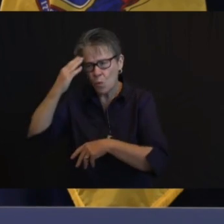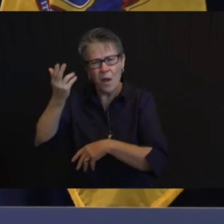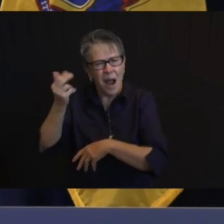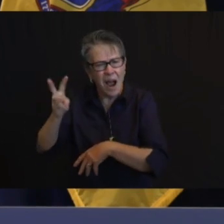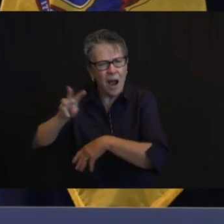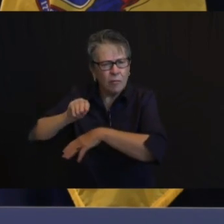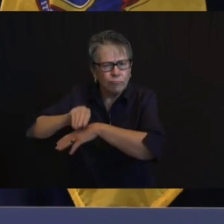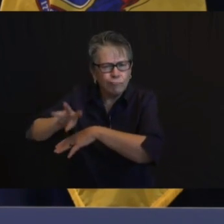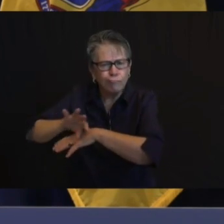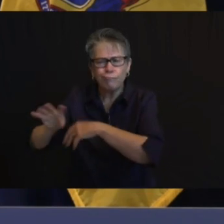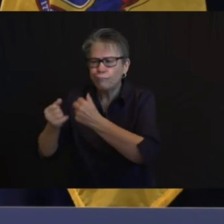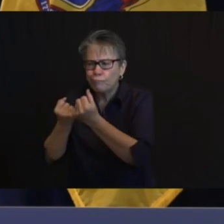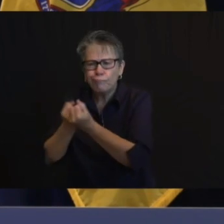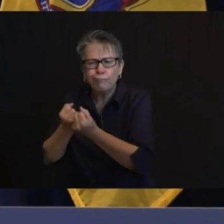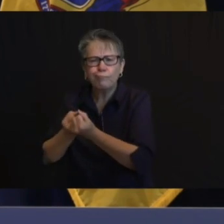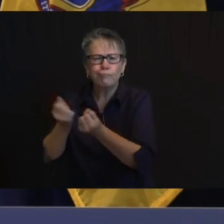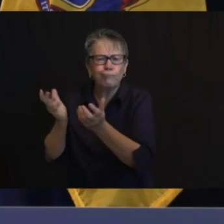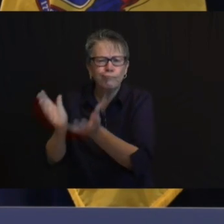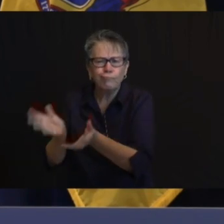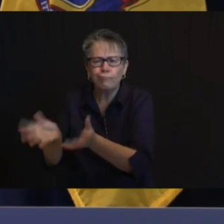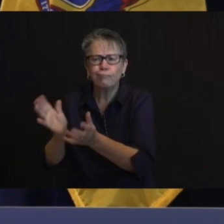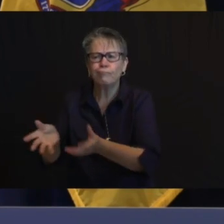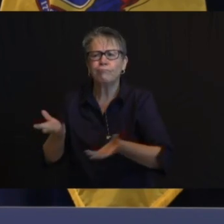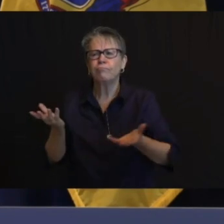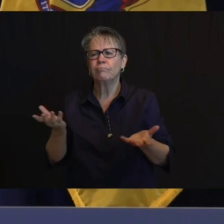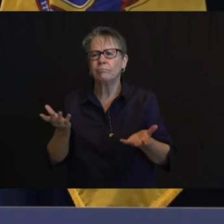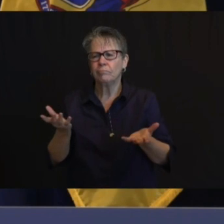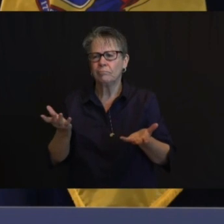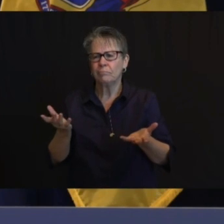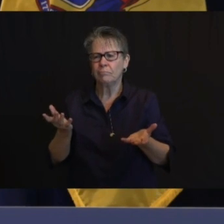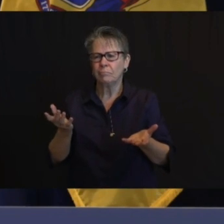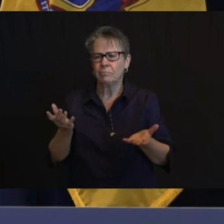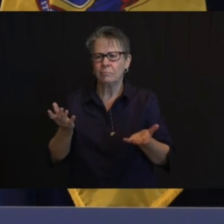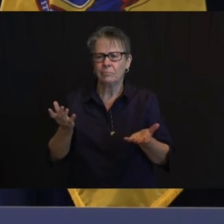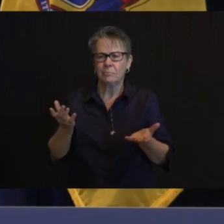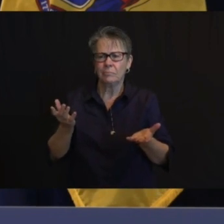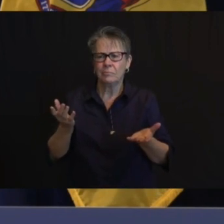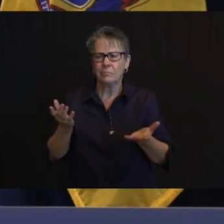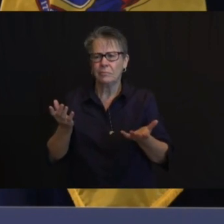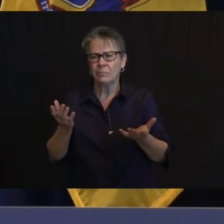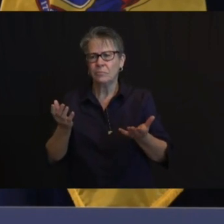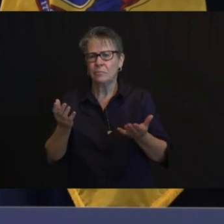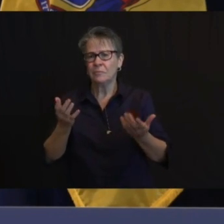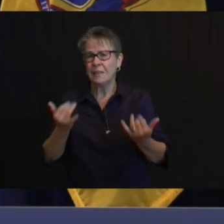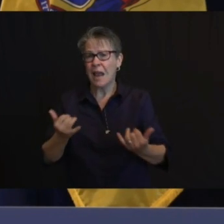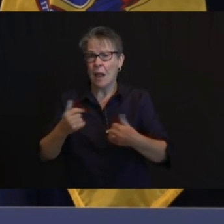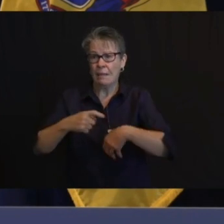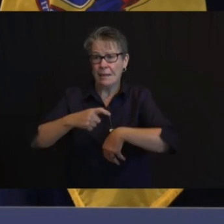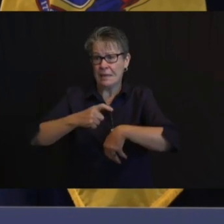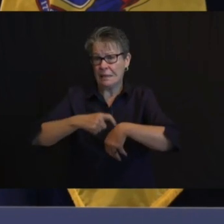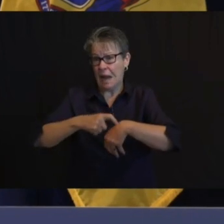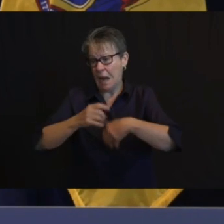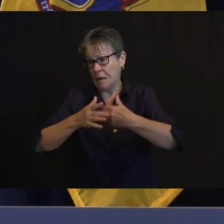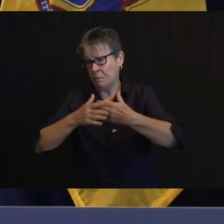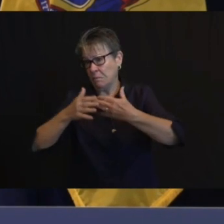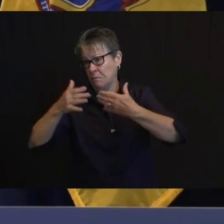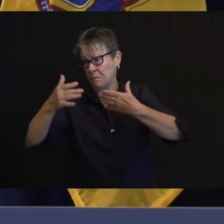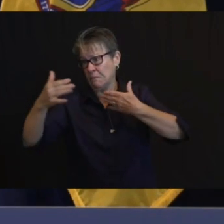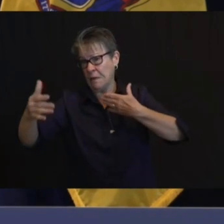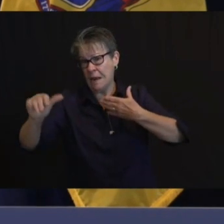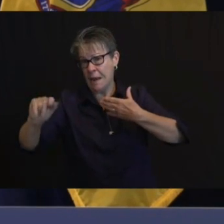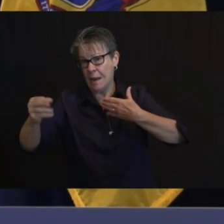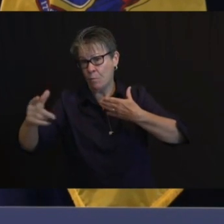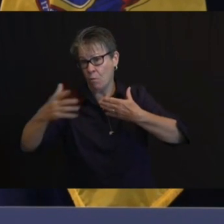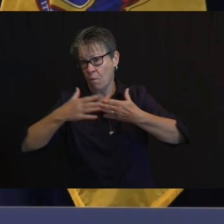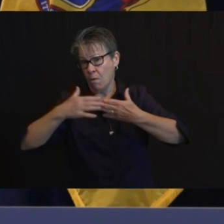enormously complex, and for everybody to get to, I'm where I am for 2 reasons: complex and 2 jabs on the